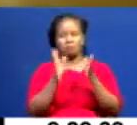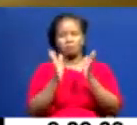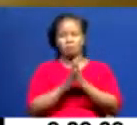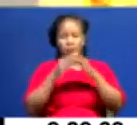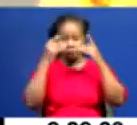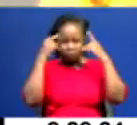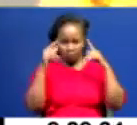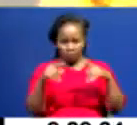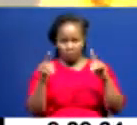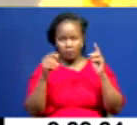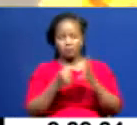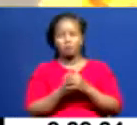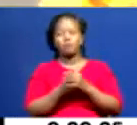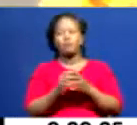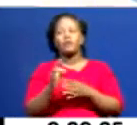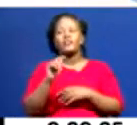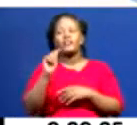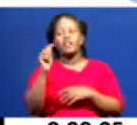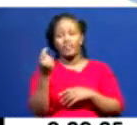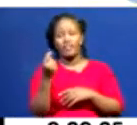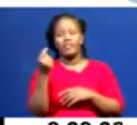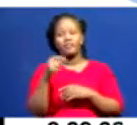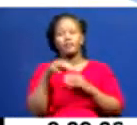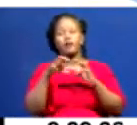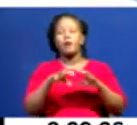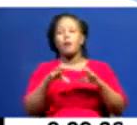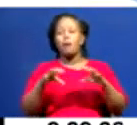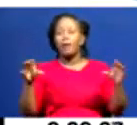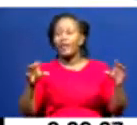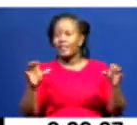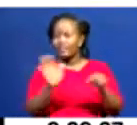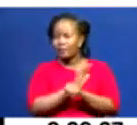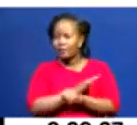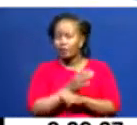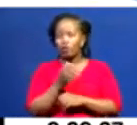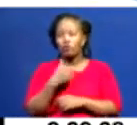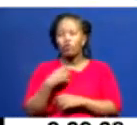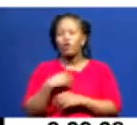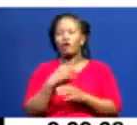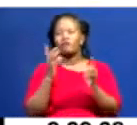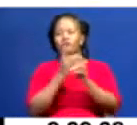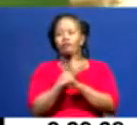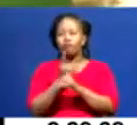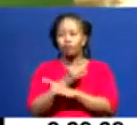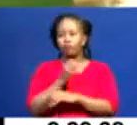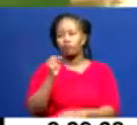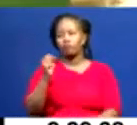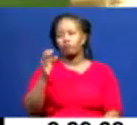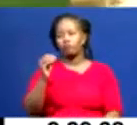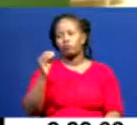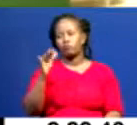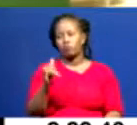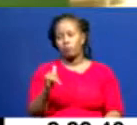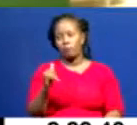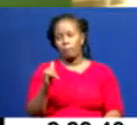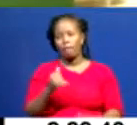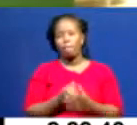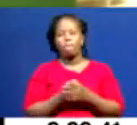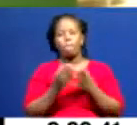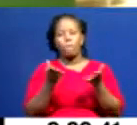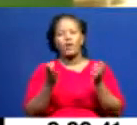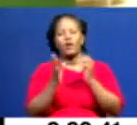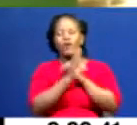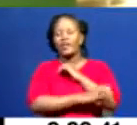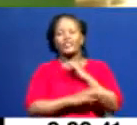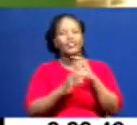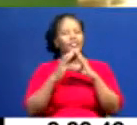success. In Kenya, the market is dominated by French food giants Danone and Bio-Foods. And now the country's